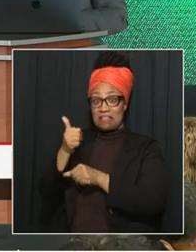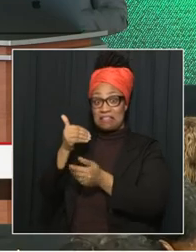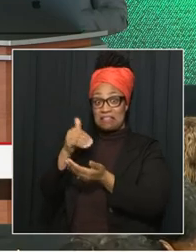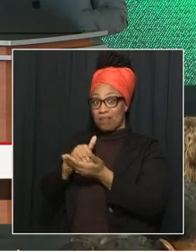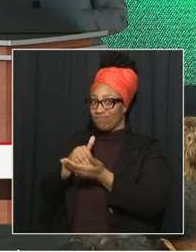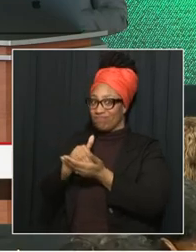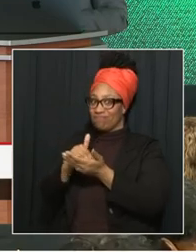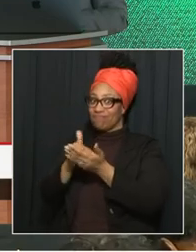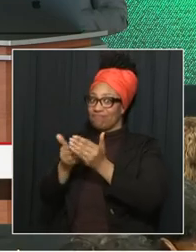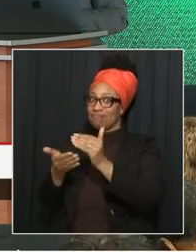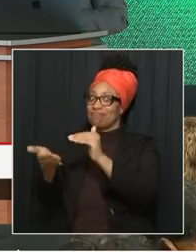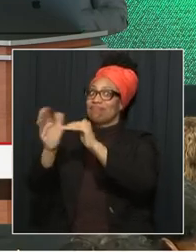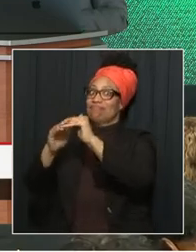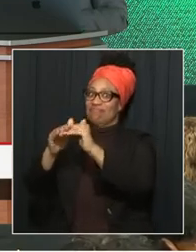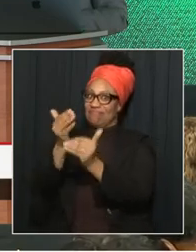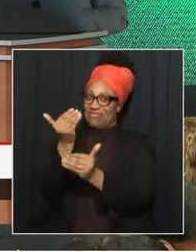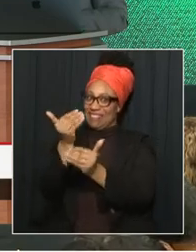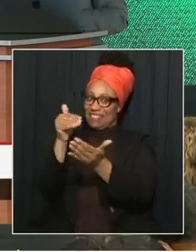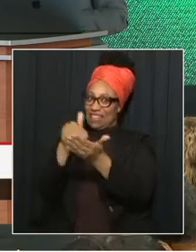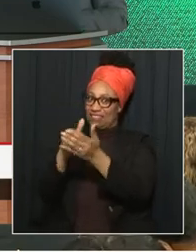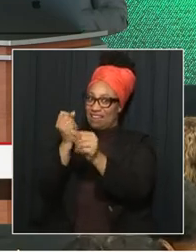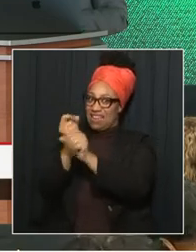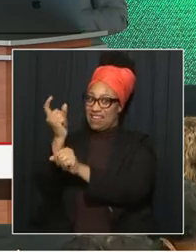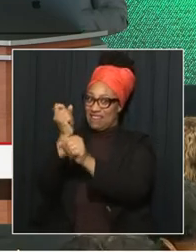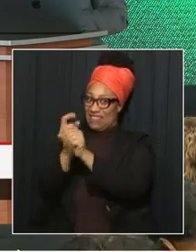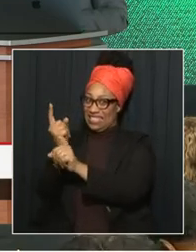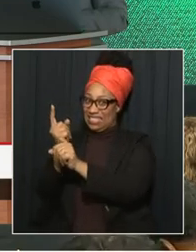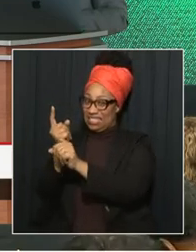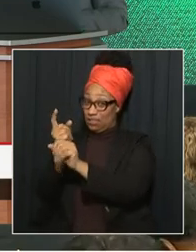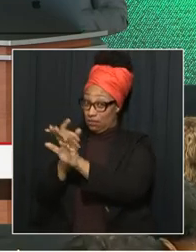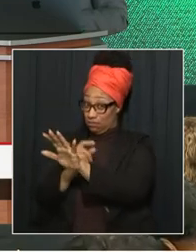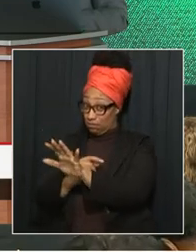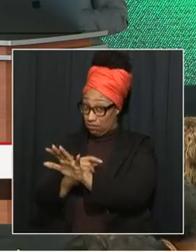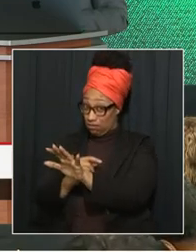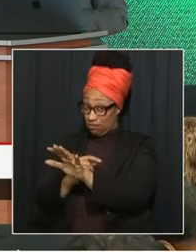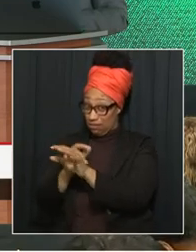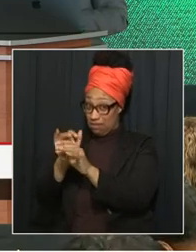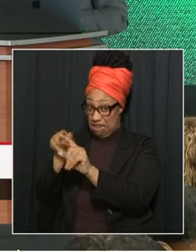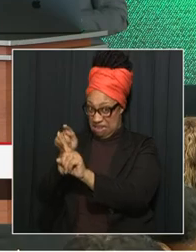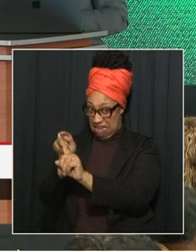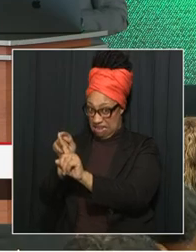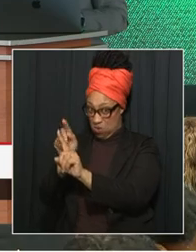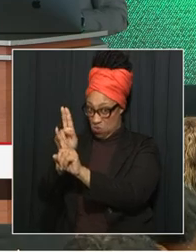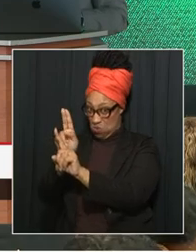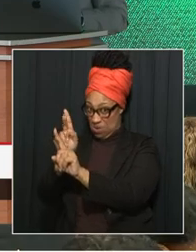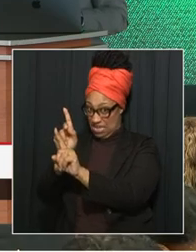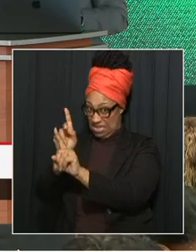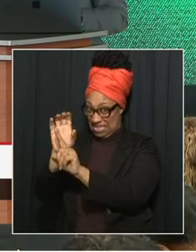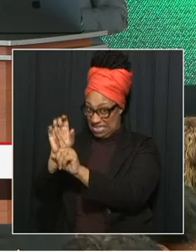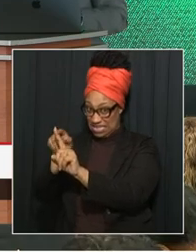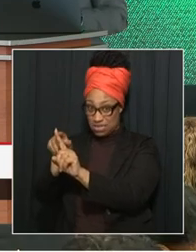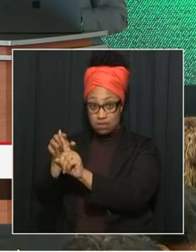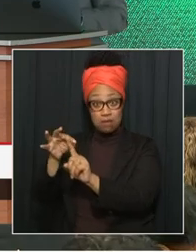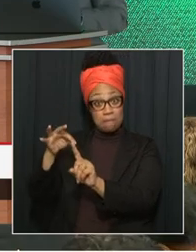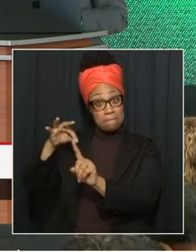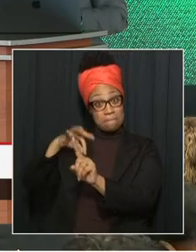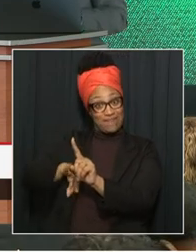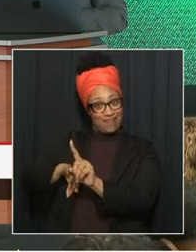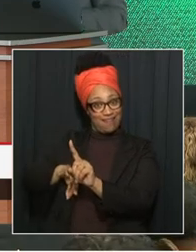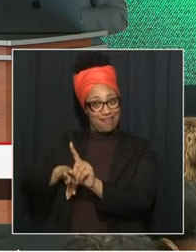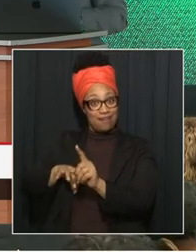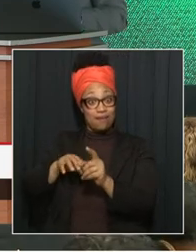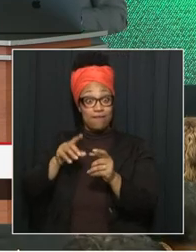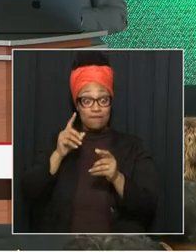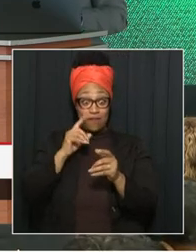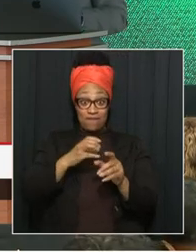to families who send their kids to state schools. That was a change that Congress made as a result of advocacy from the mayor over